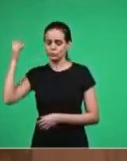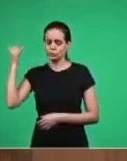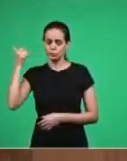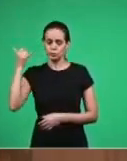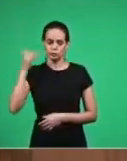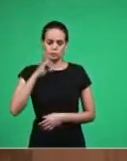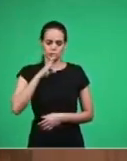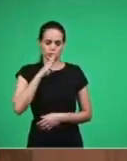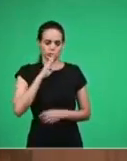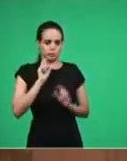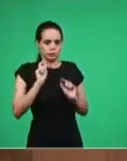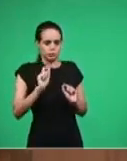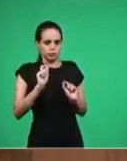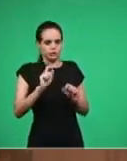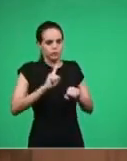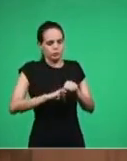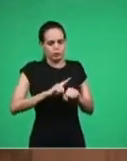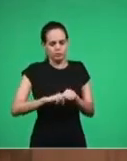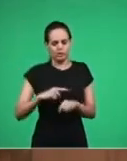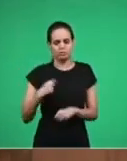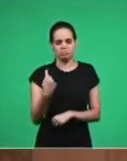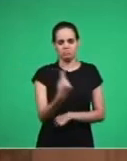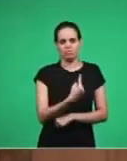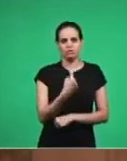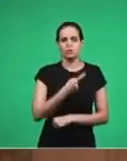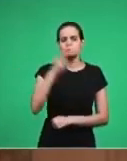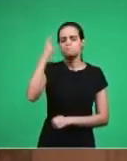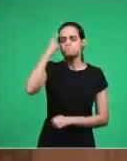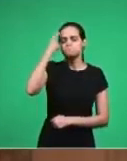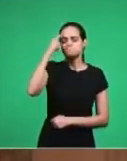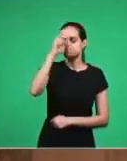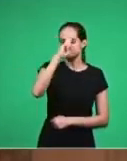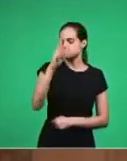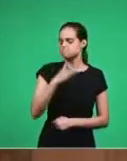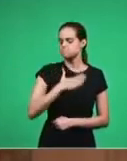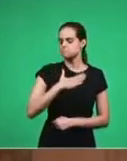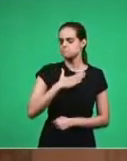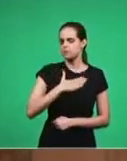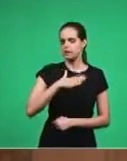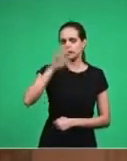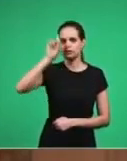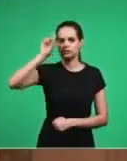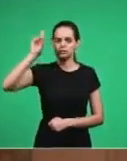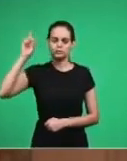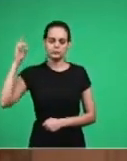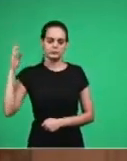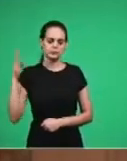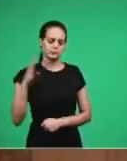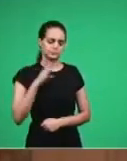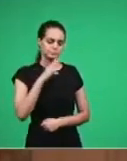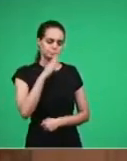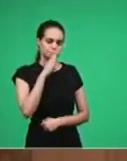And when this ministry is gonna fail, when we don't listen to the Holy Spirit, when we